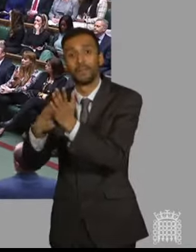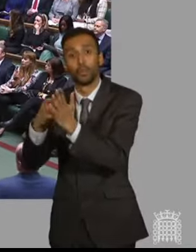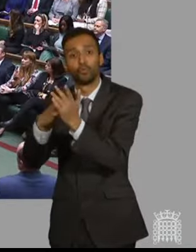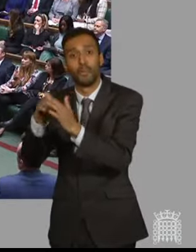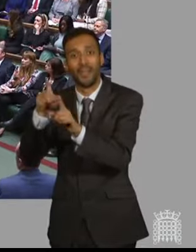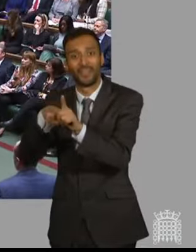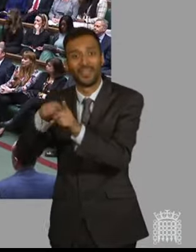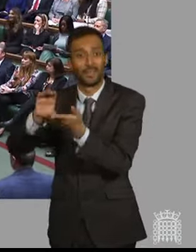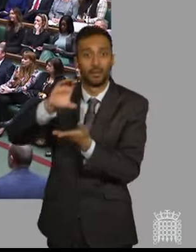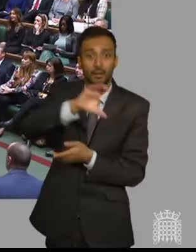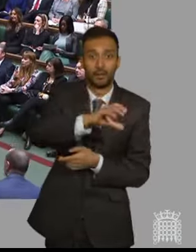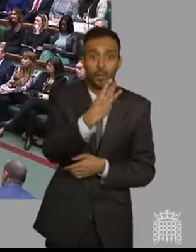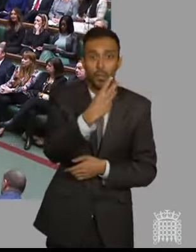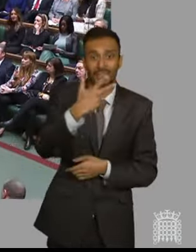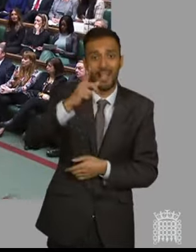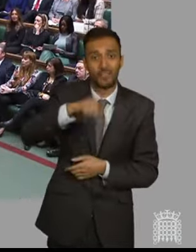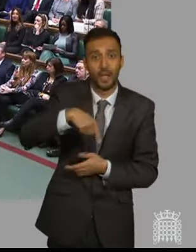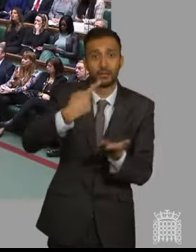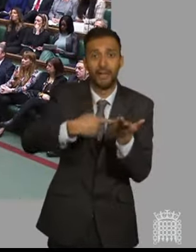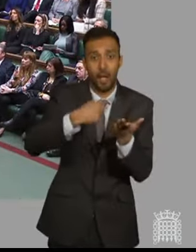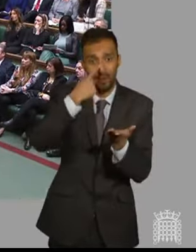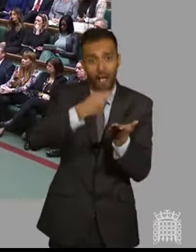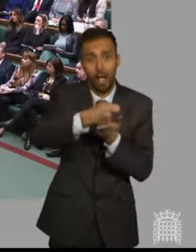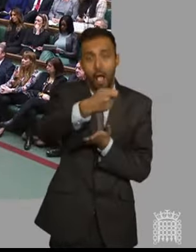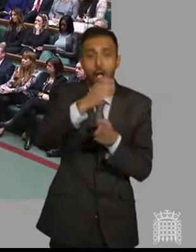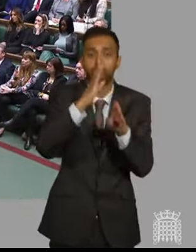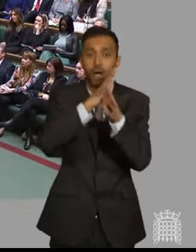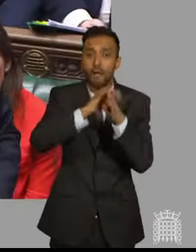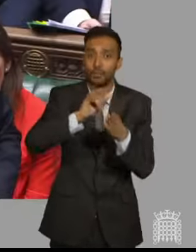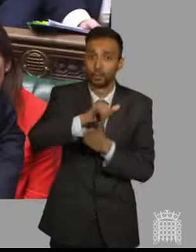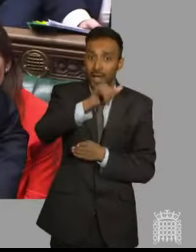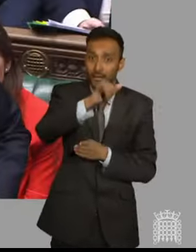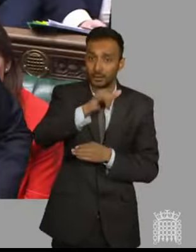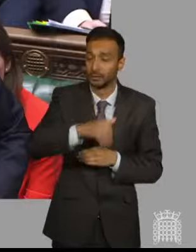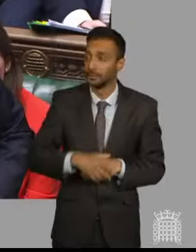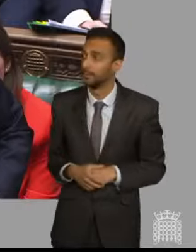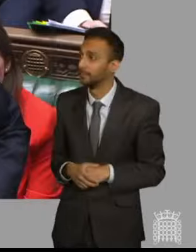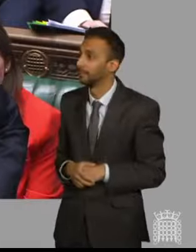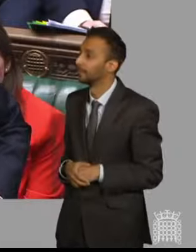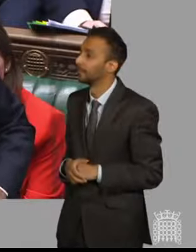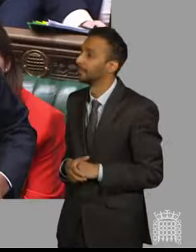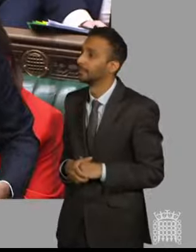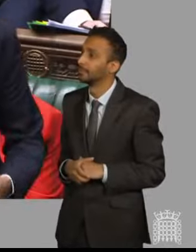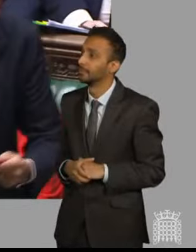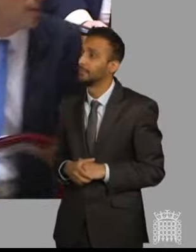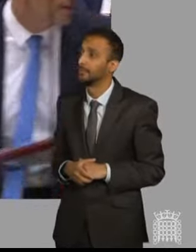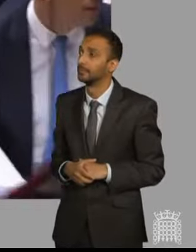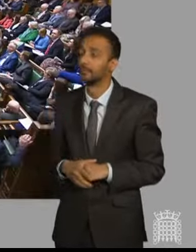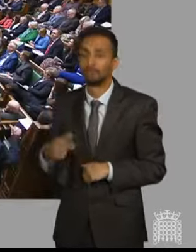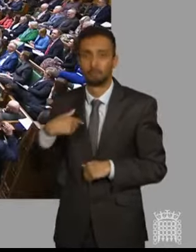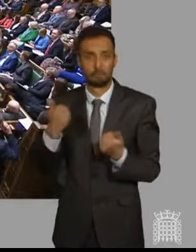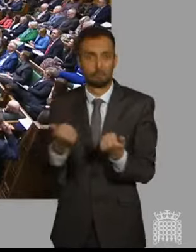Well, Mr. Speaker, all my declarations are made in the usual way, according to the usual processes.